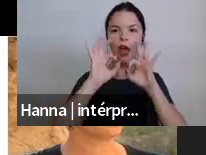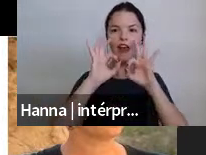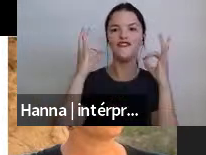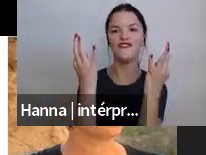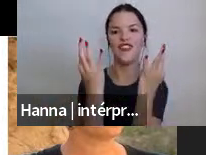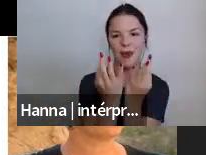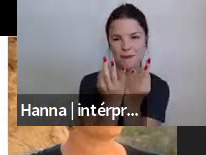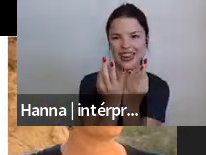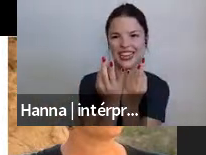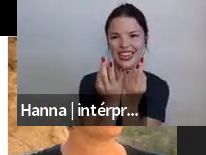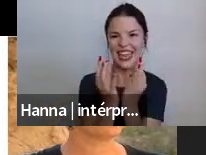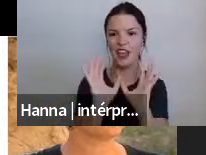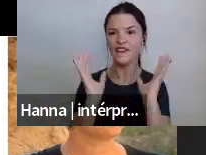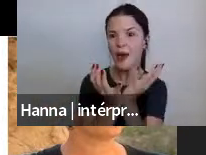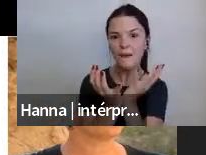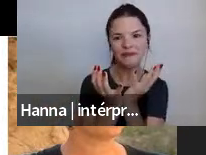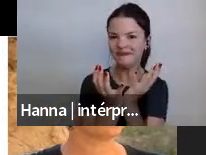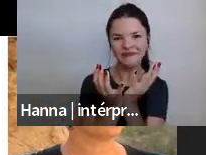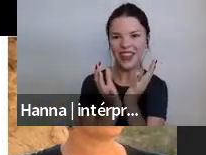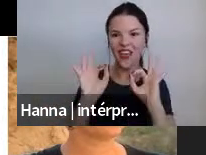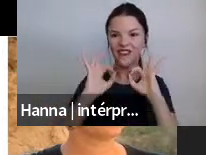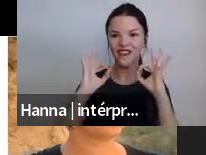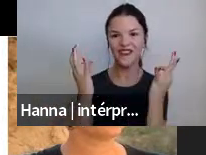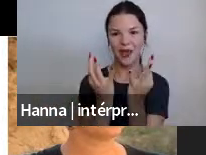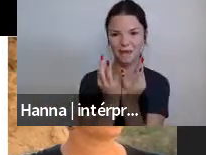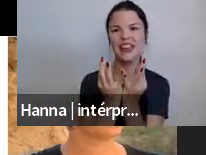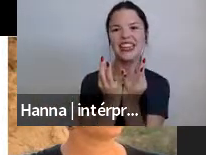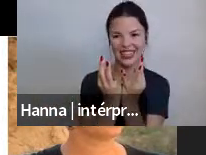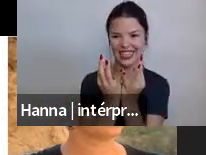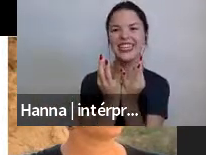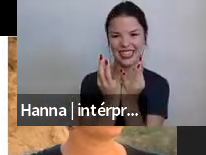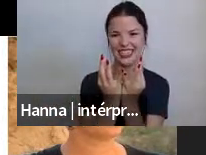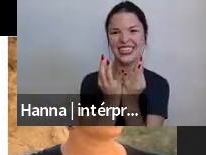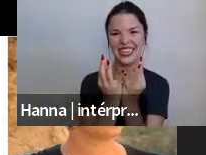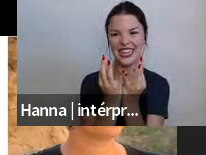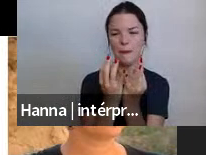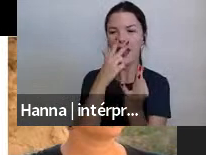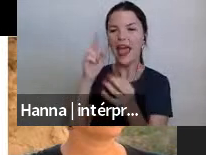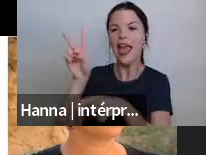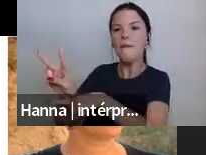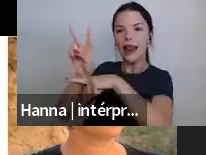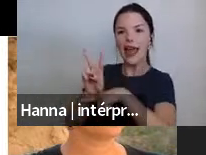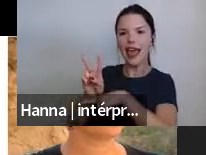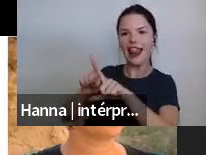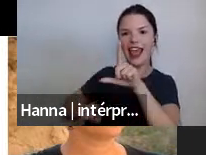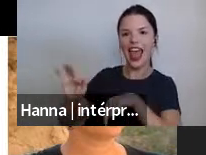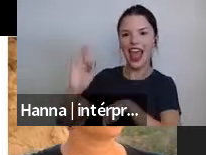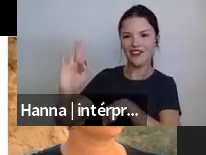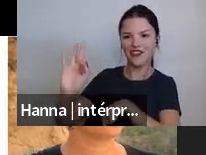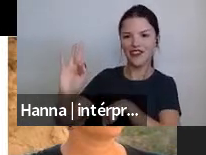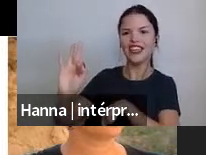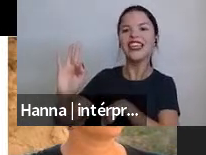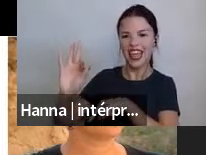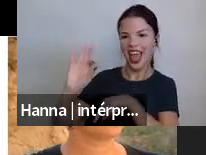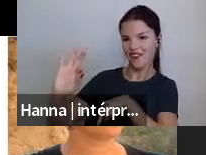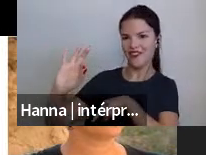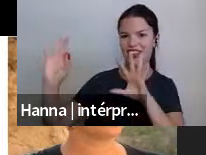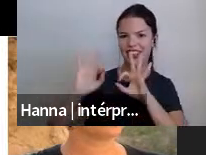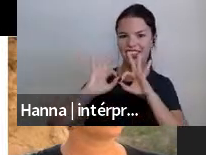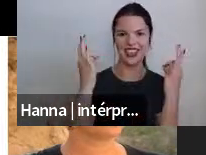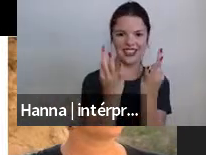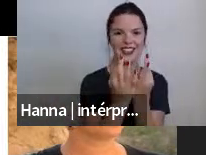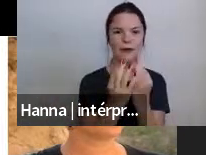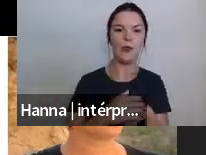is produced with an F handshake. The sign for association, which is